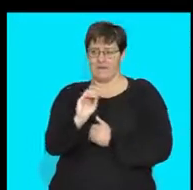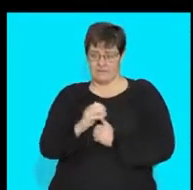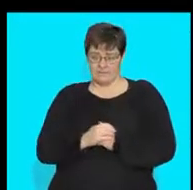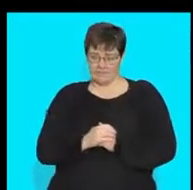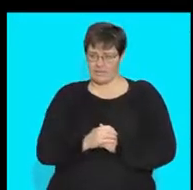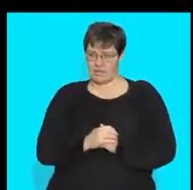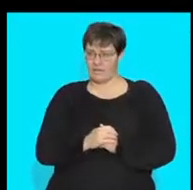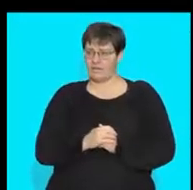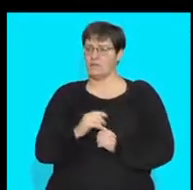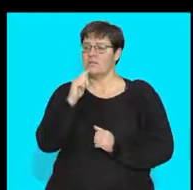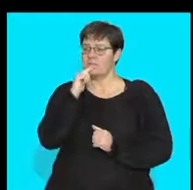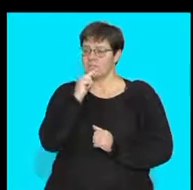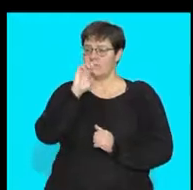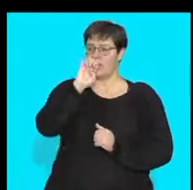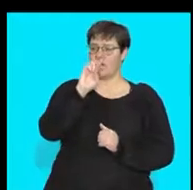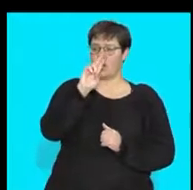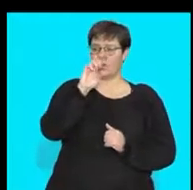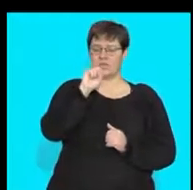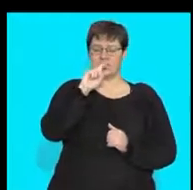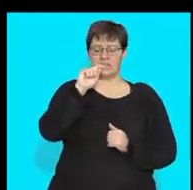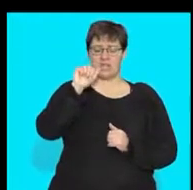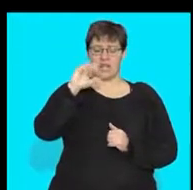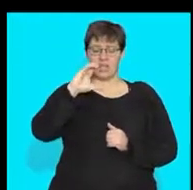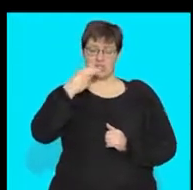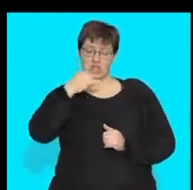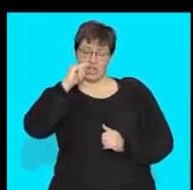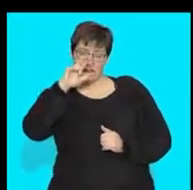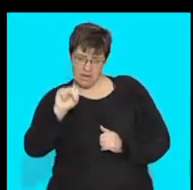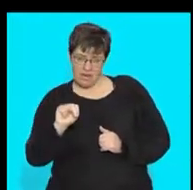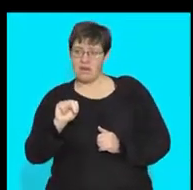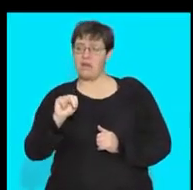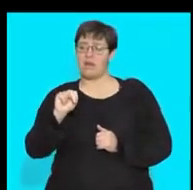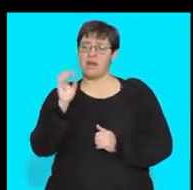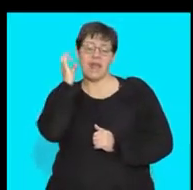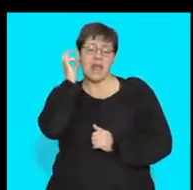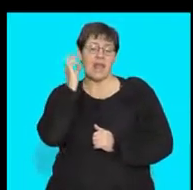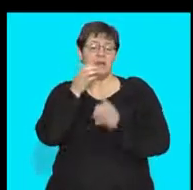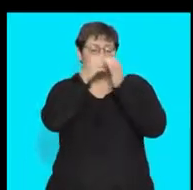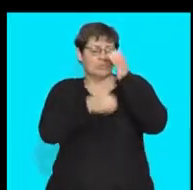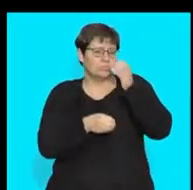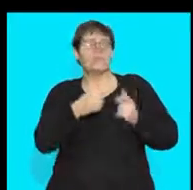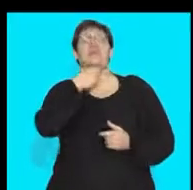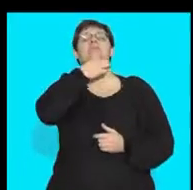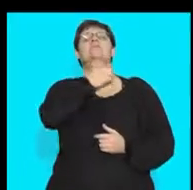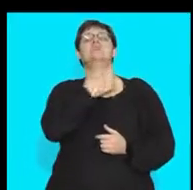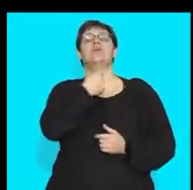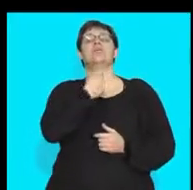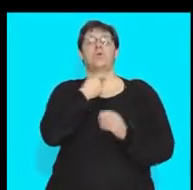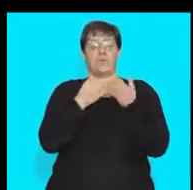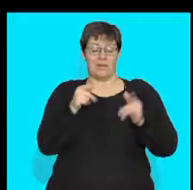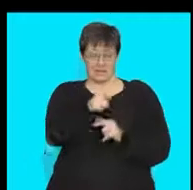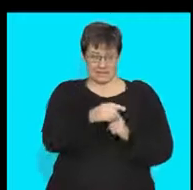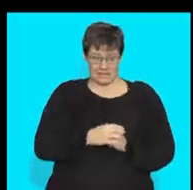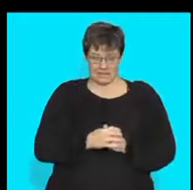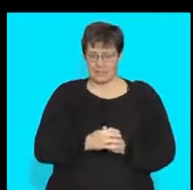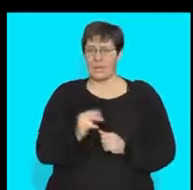see here. Eustachian tube, which opens in the throat. Then we have the inner ear, the blue part. Now,